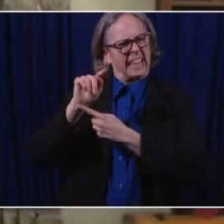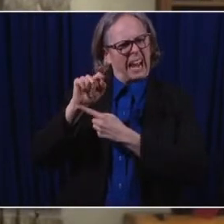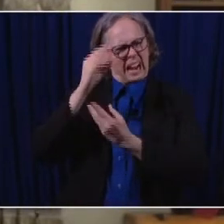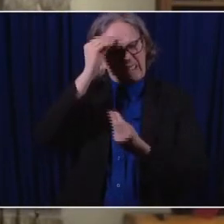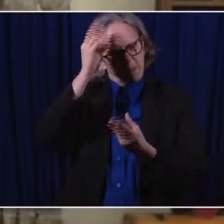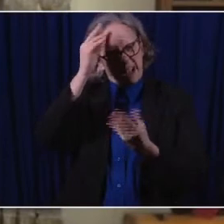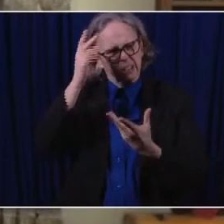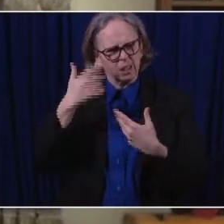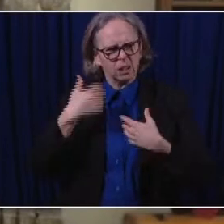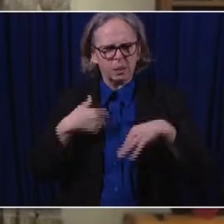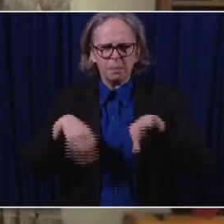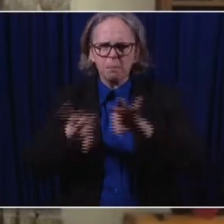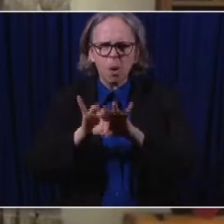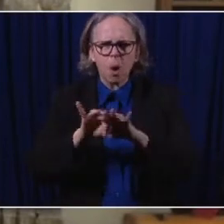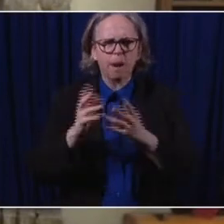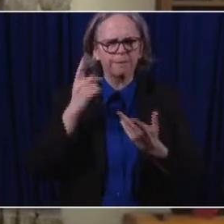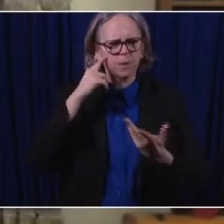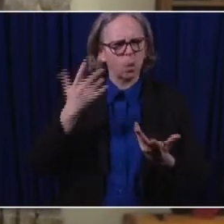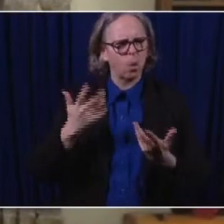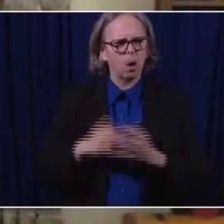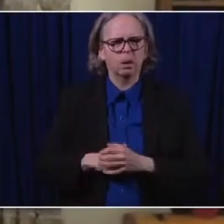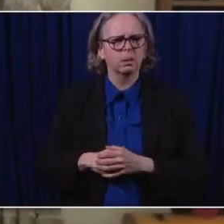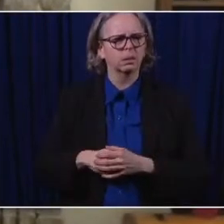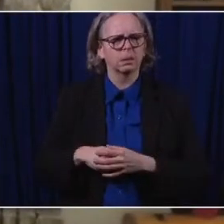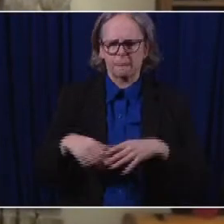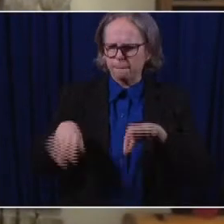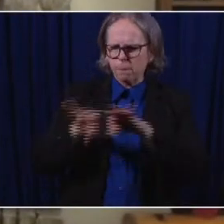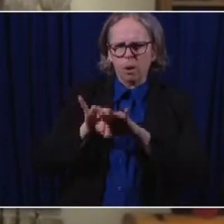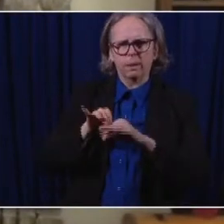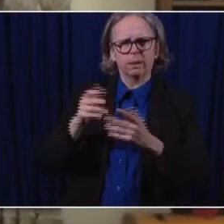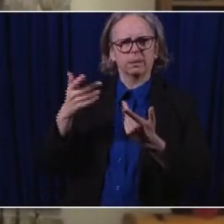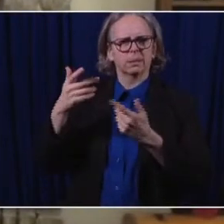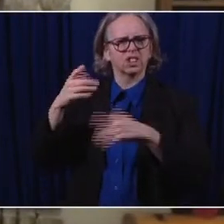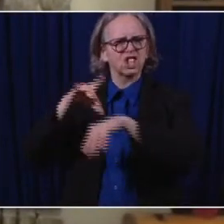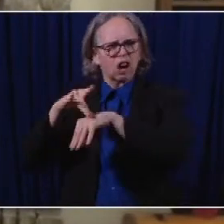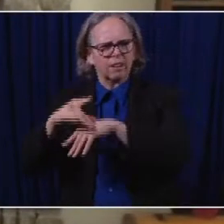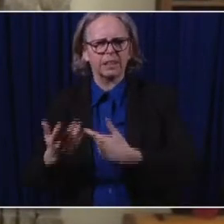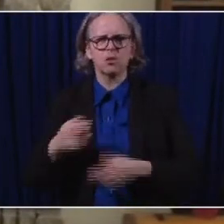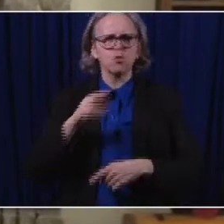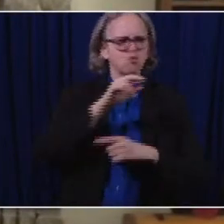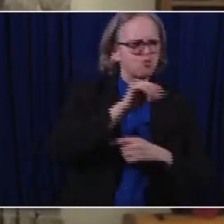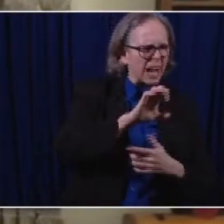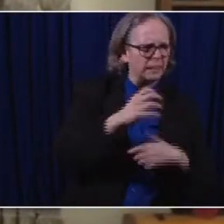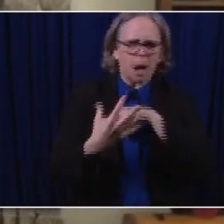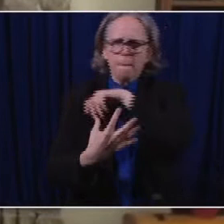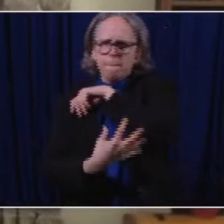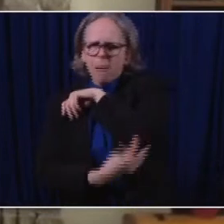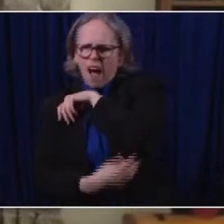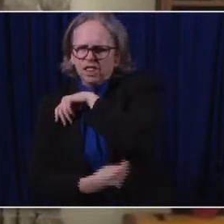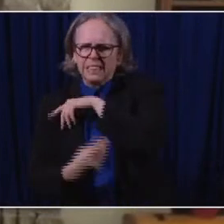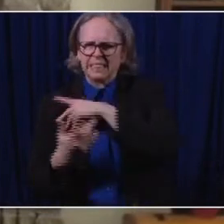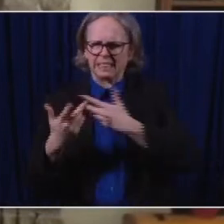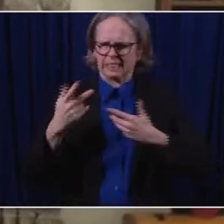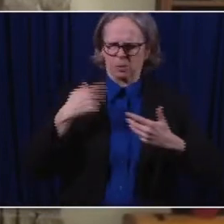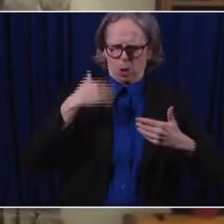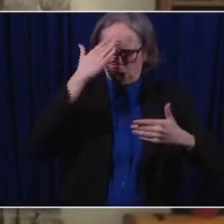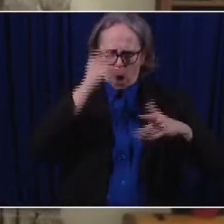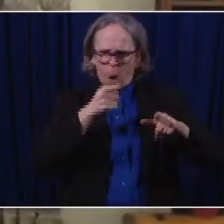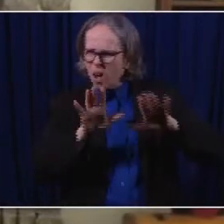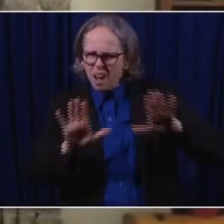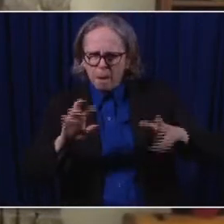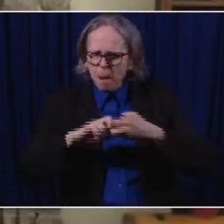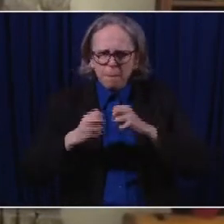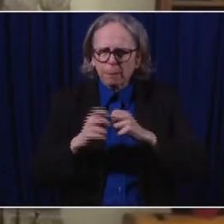of view of poverty, we're looking at all these different things. And some of these, the poverty index, we can't really directly